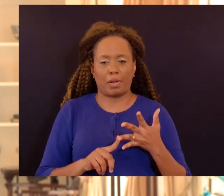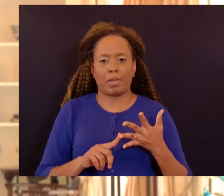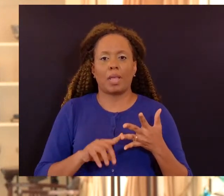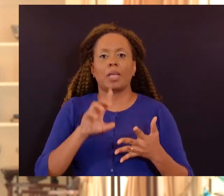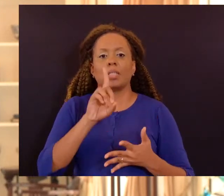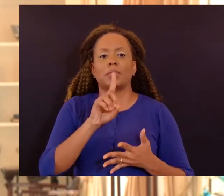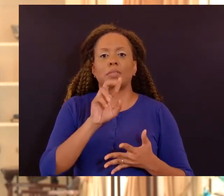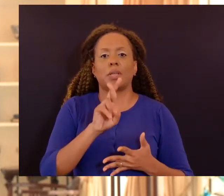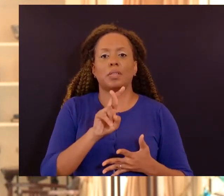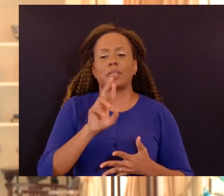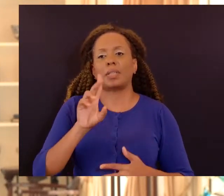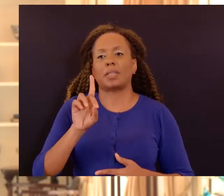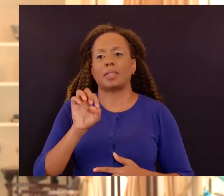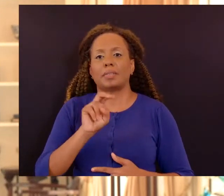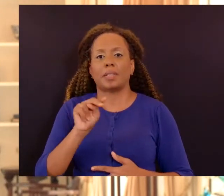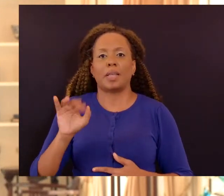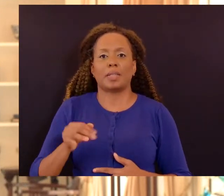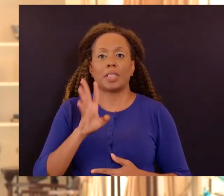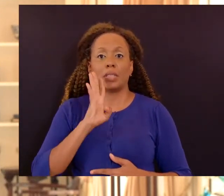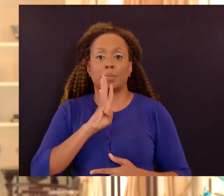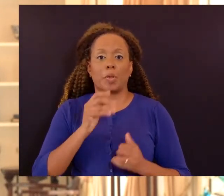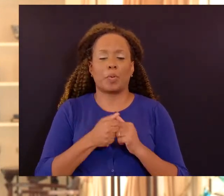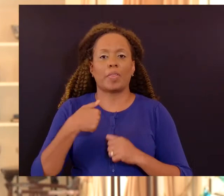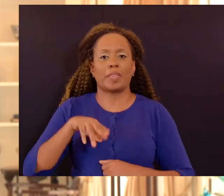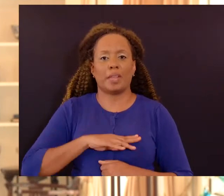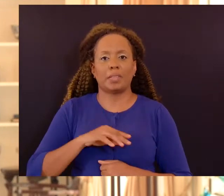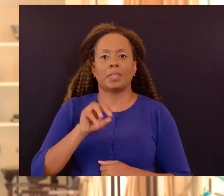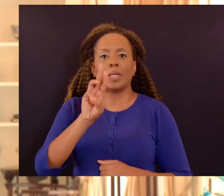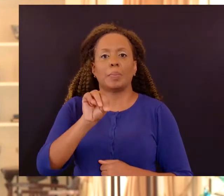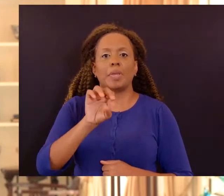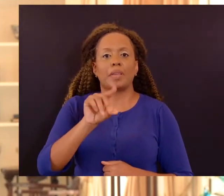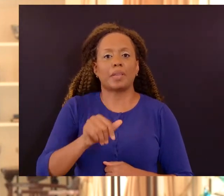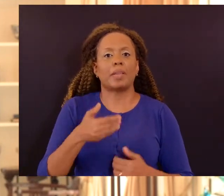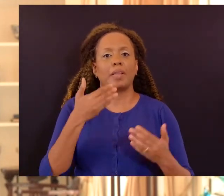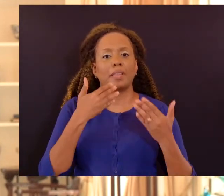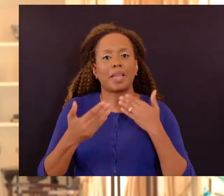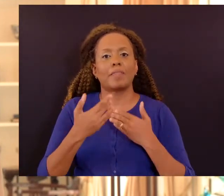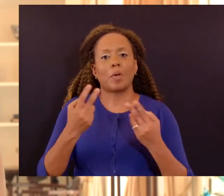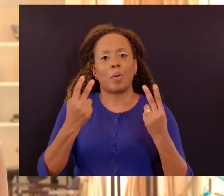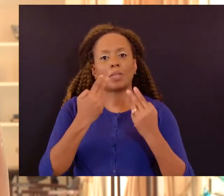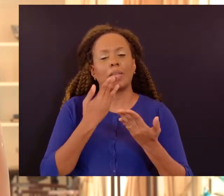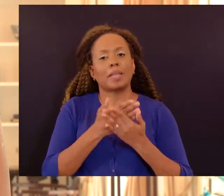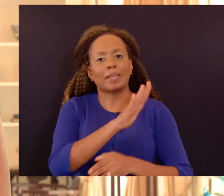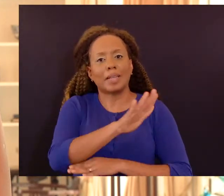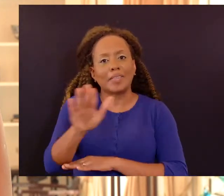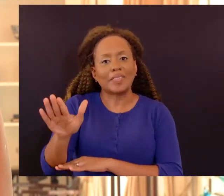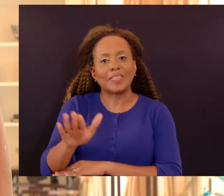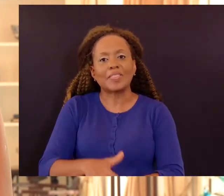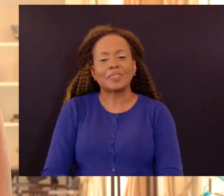Dr. Ida Mae Denny, for addressing us, members of the media, and you for joining. Good afternoon.